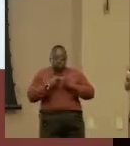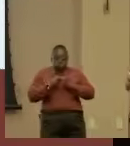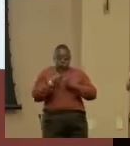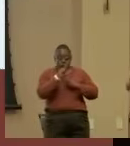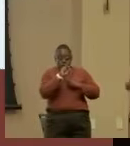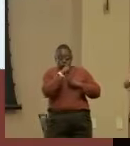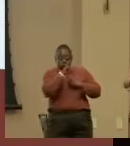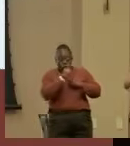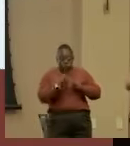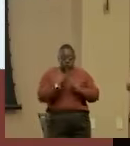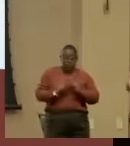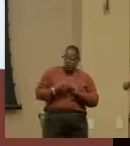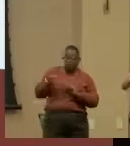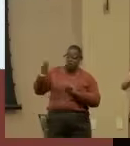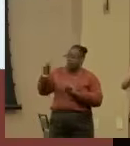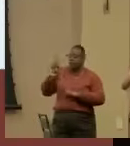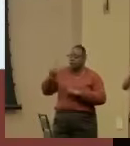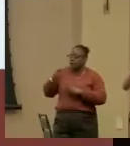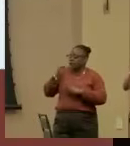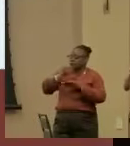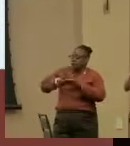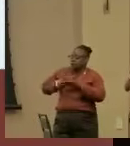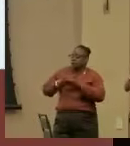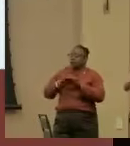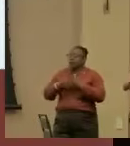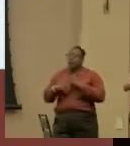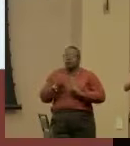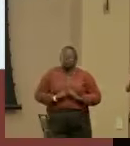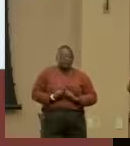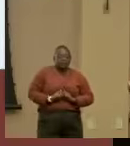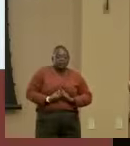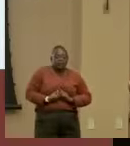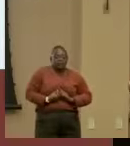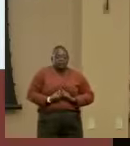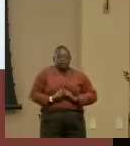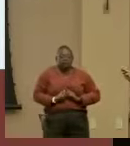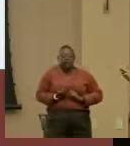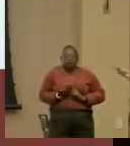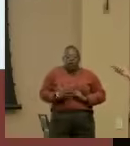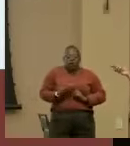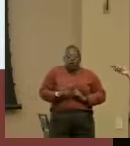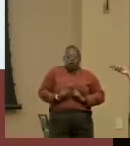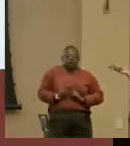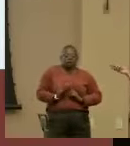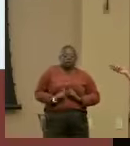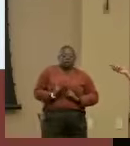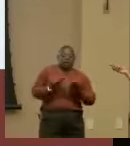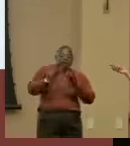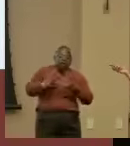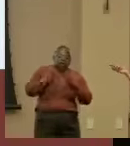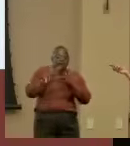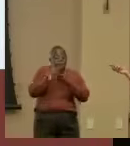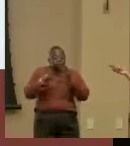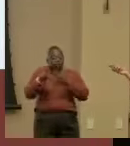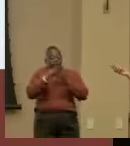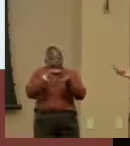they say, nope, I need you on this. Mom needs to stay quiet. I do not want any lupus. Some experts will continue them